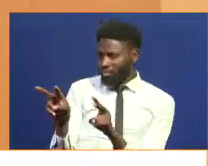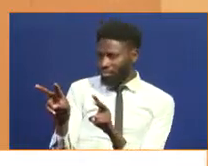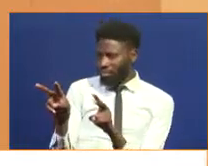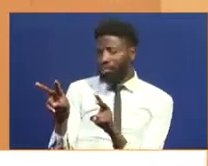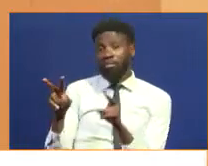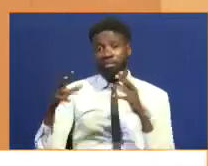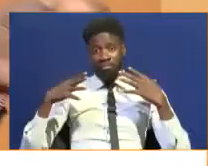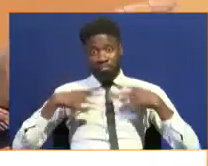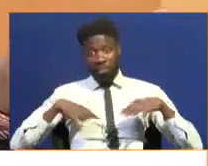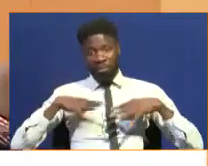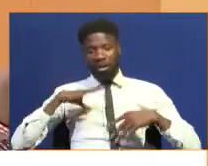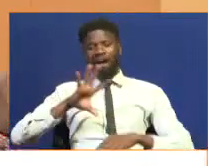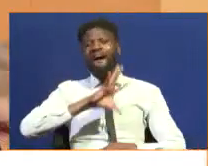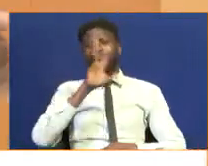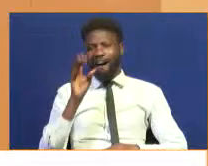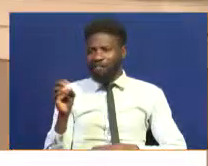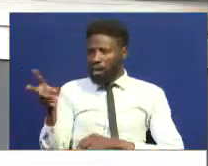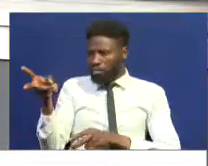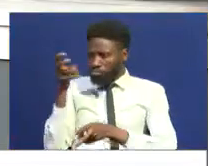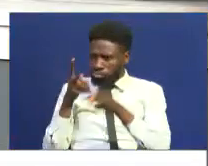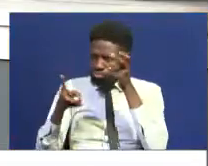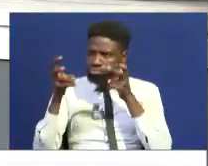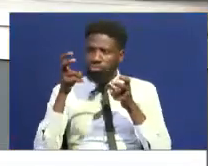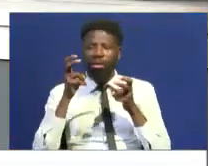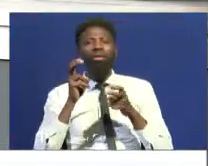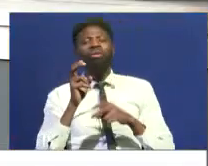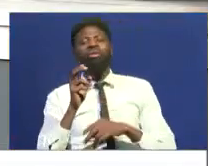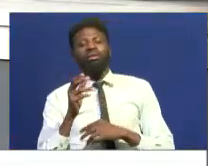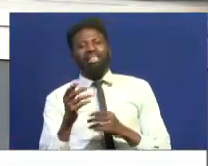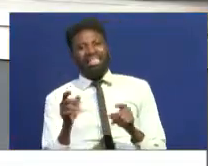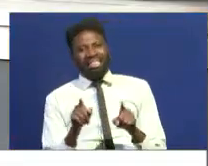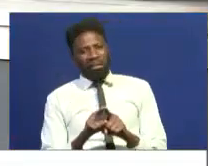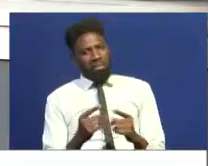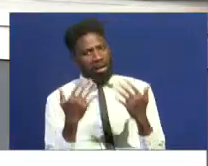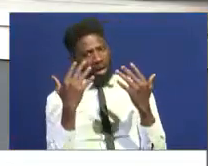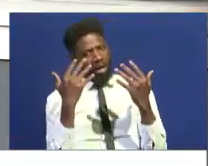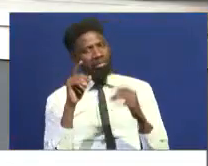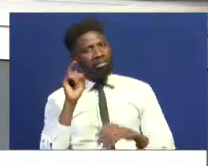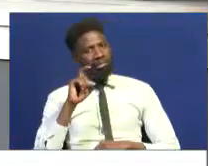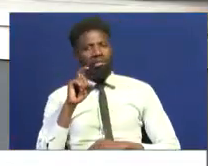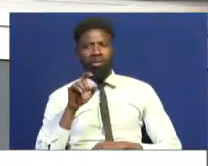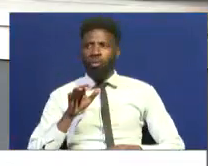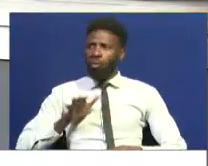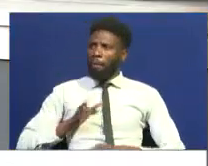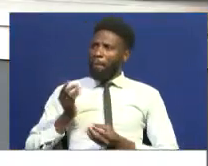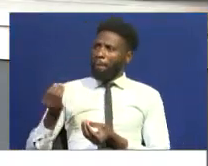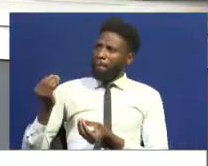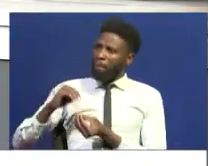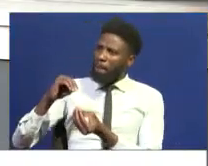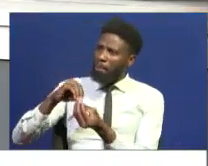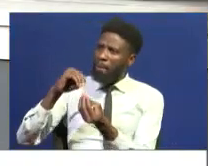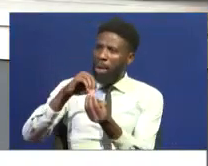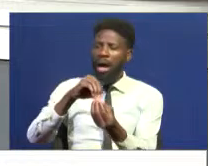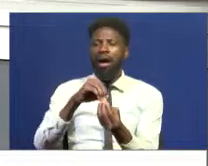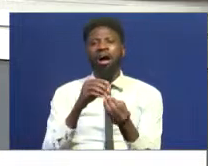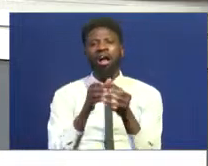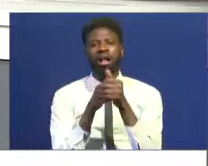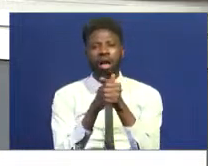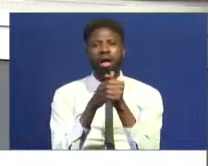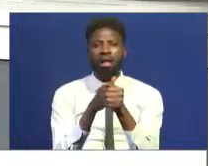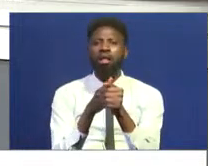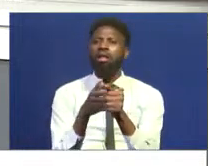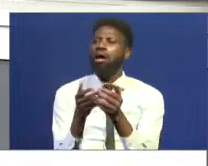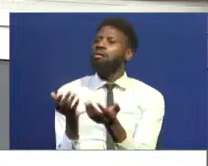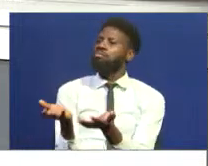and here and there. And what you said about giving women more voices, in the leadership space.